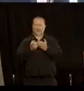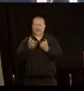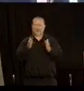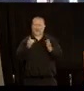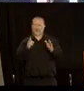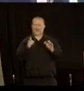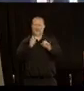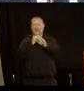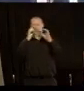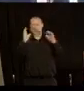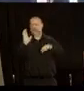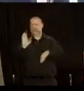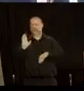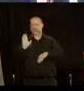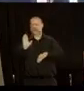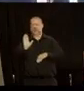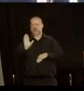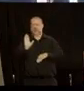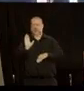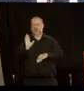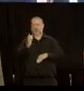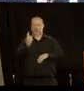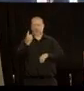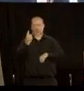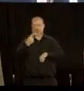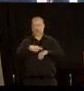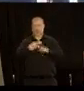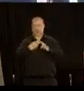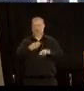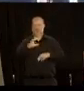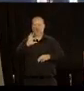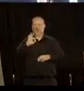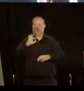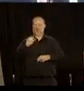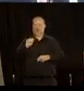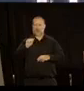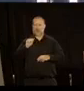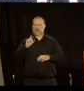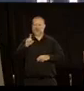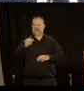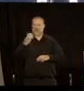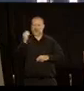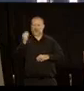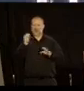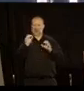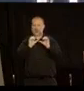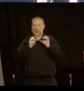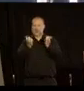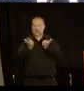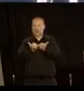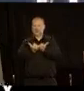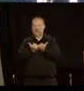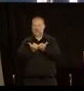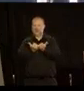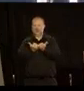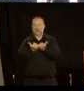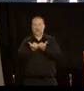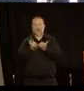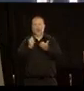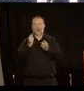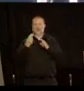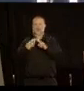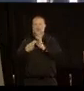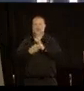for what was at one time called the Florida Disabled Outdoors Association. They've since rebranded